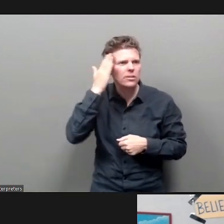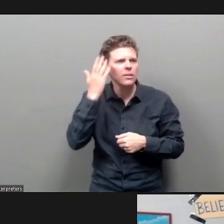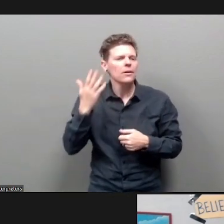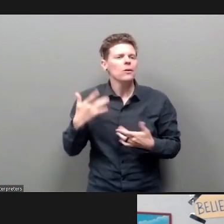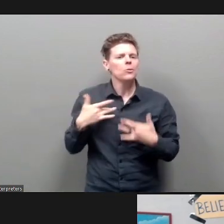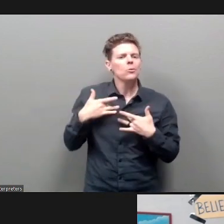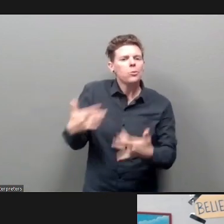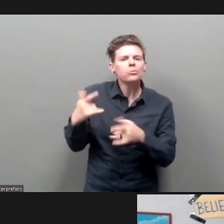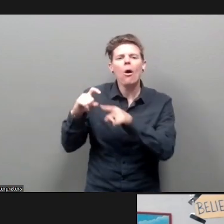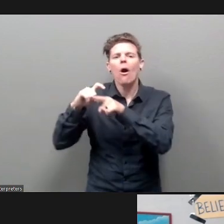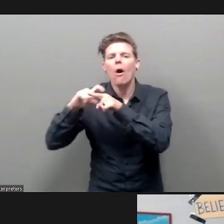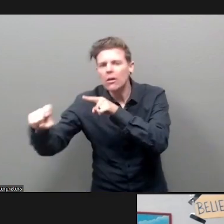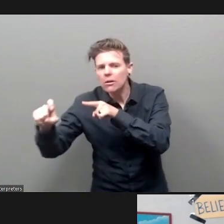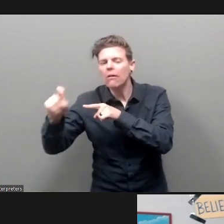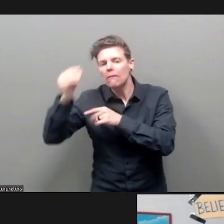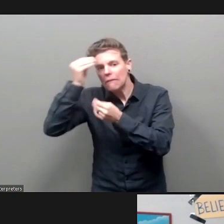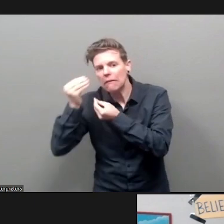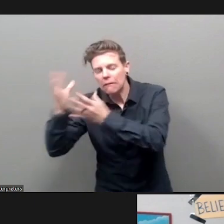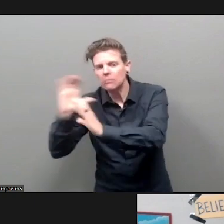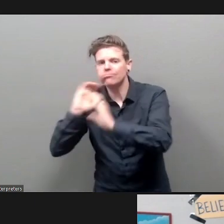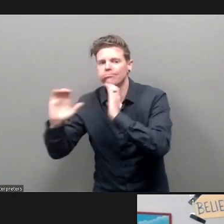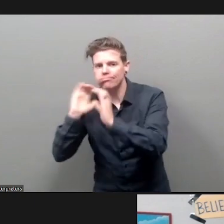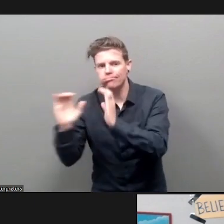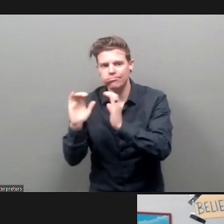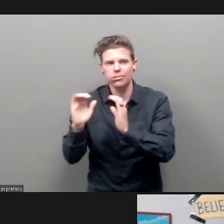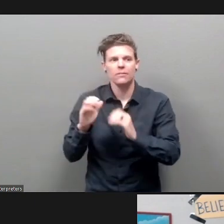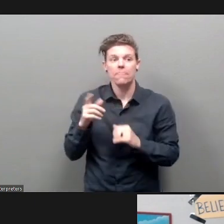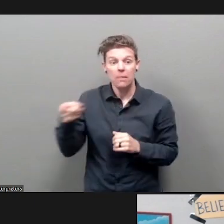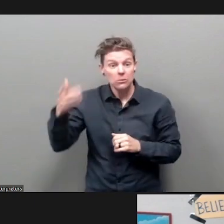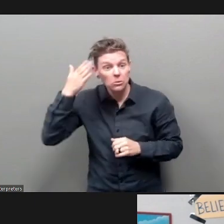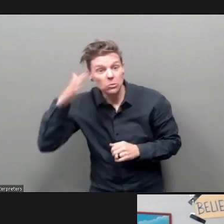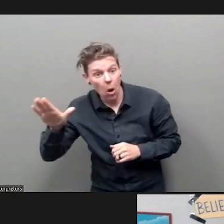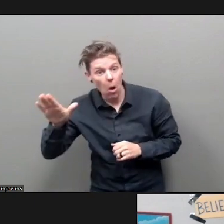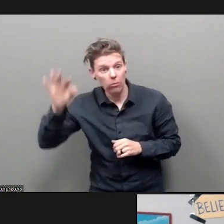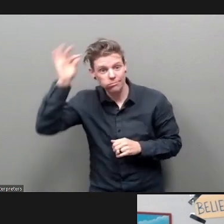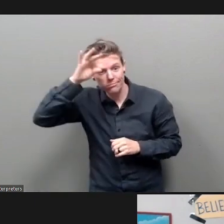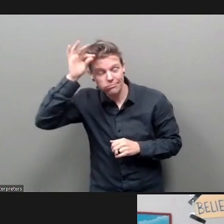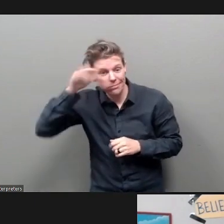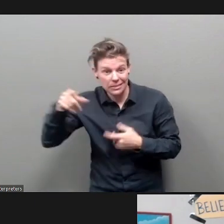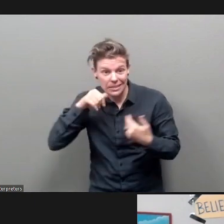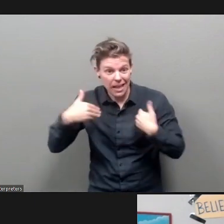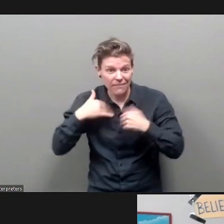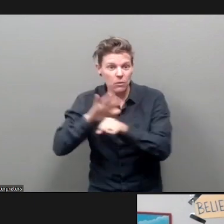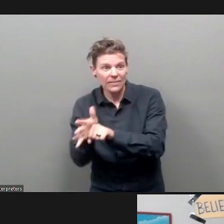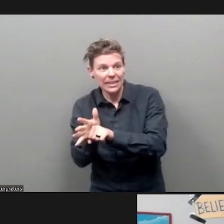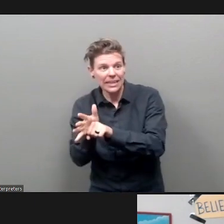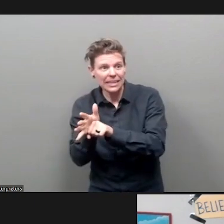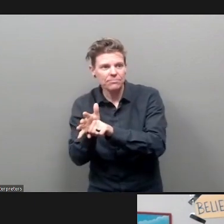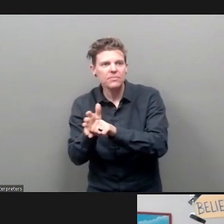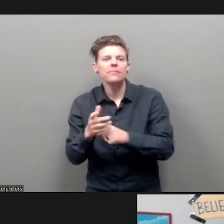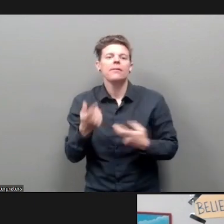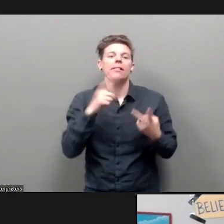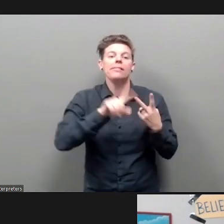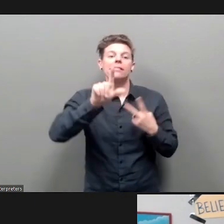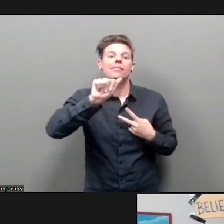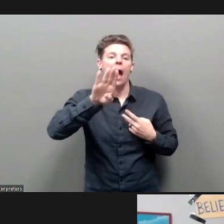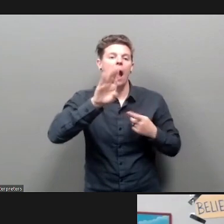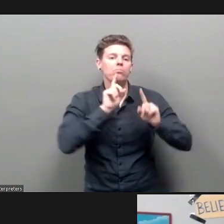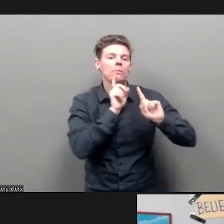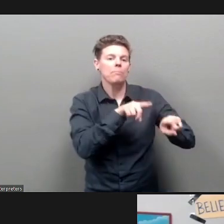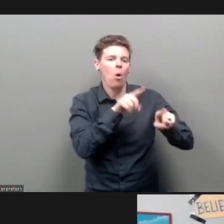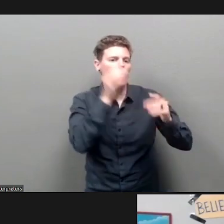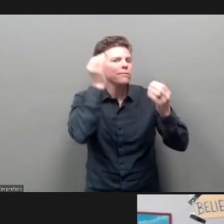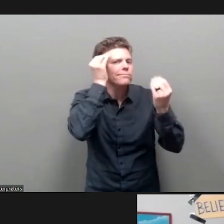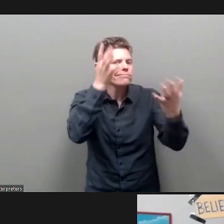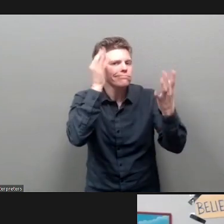in hand. And that's thanks to the labs giving online reporting access to people. And, you get text messages with your test results